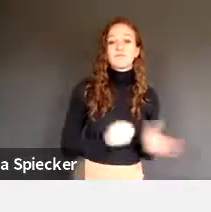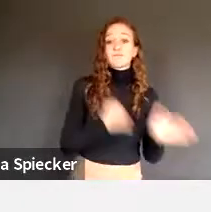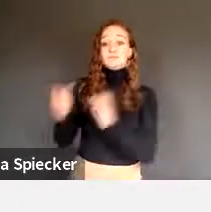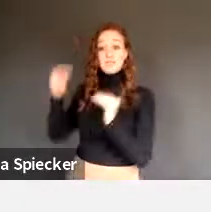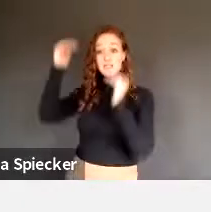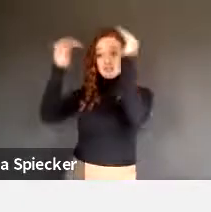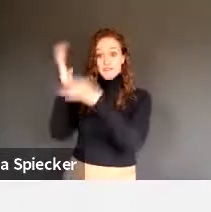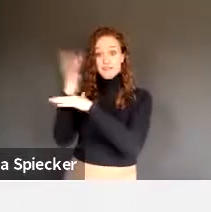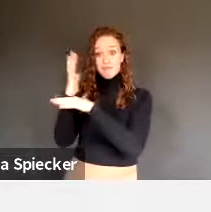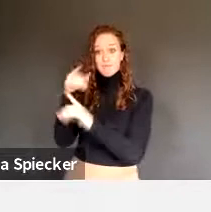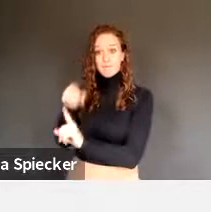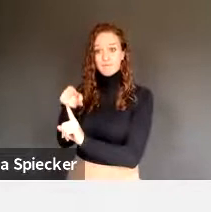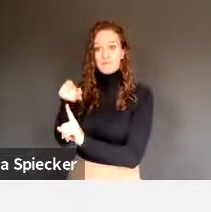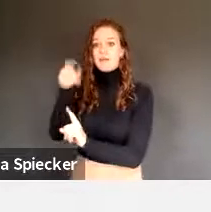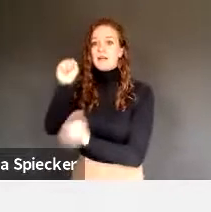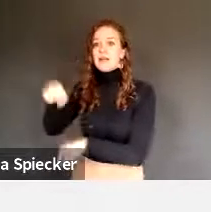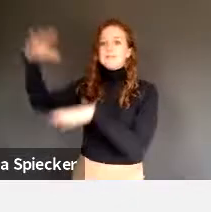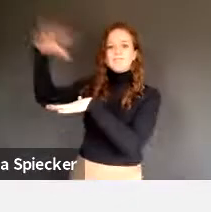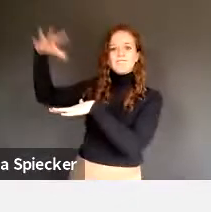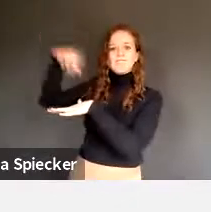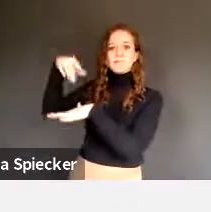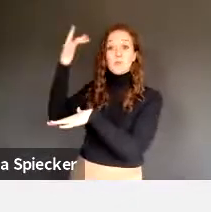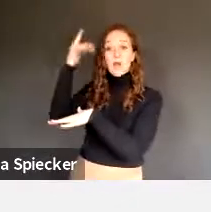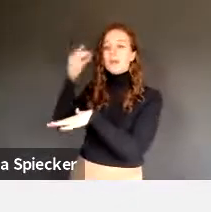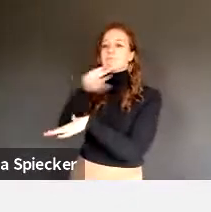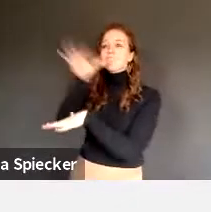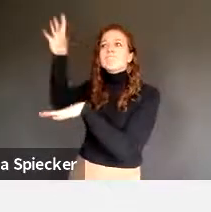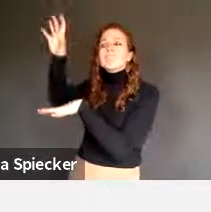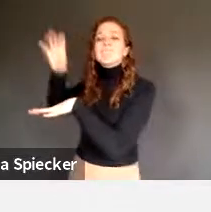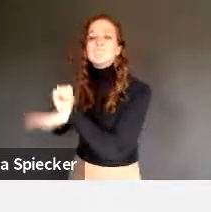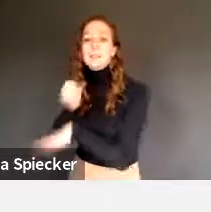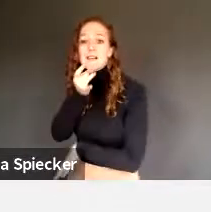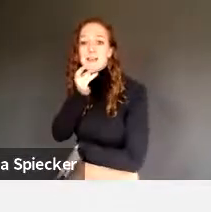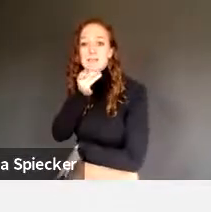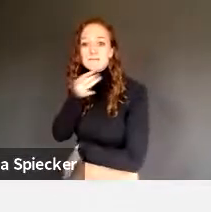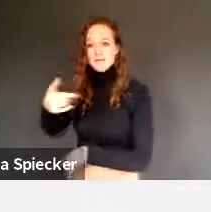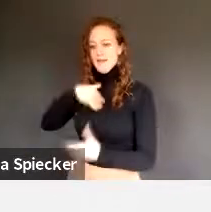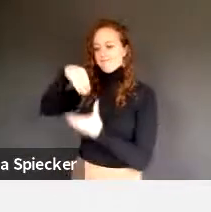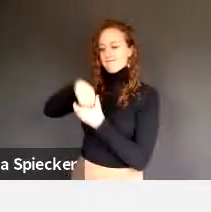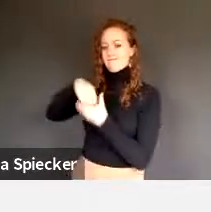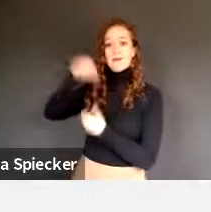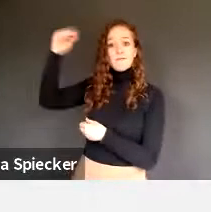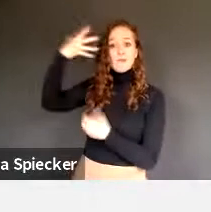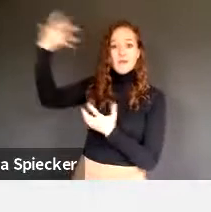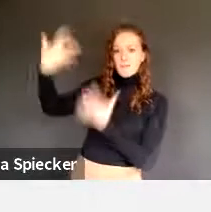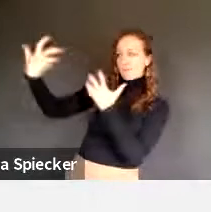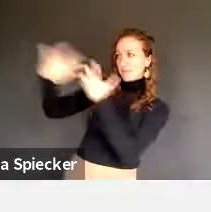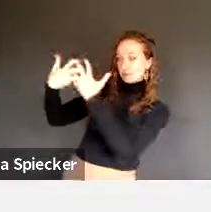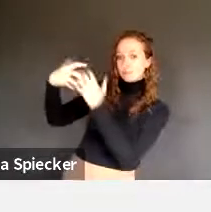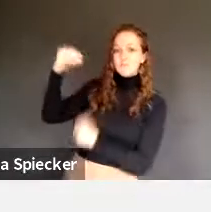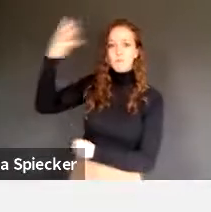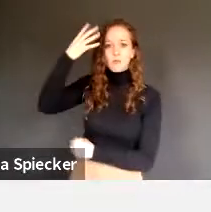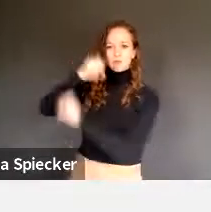those adaptations are in adults. And so the juvenile kelps in our study likely relied on shading to be able to grow in length.